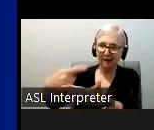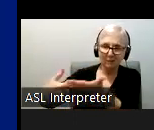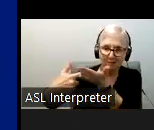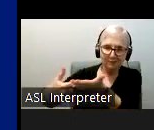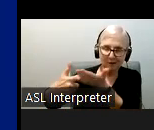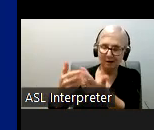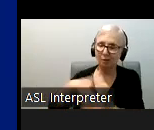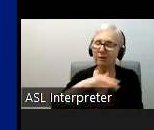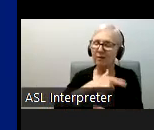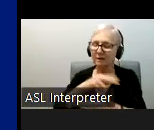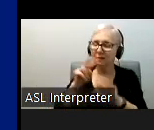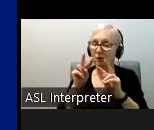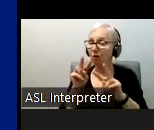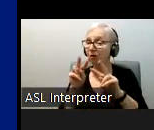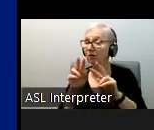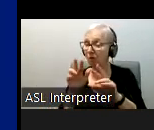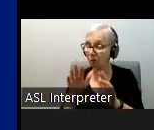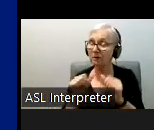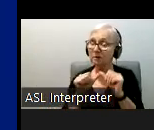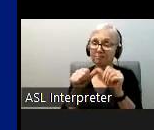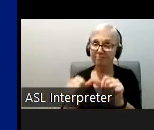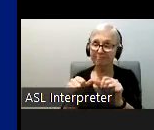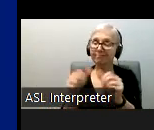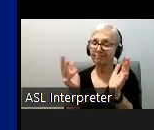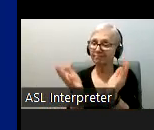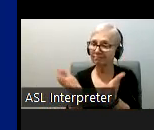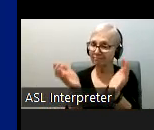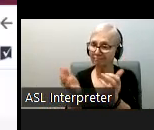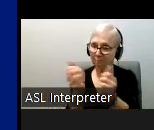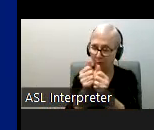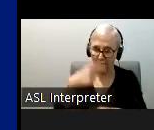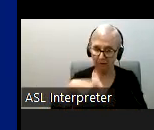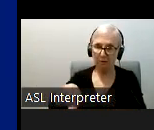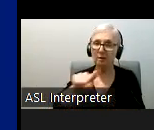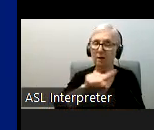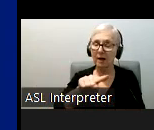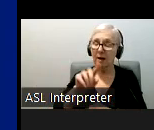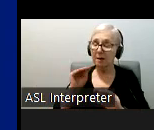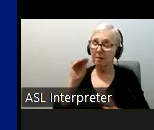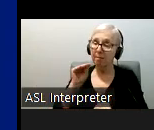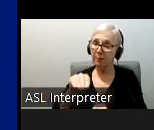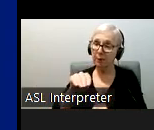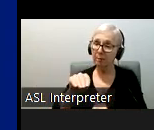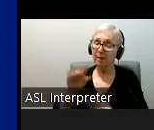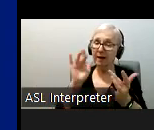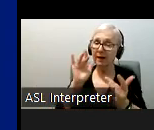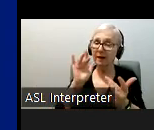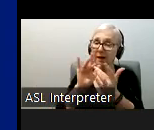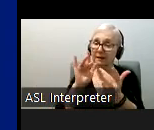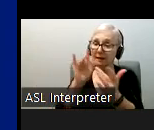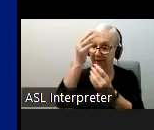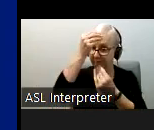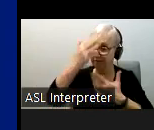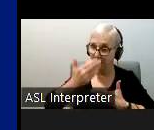and look forward to continuing to do them. I did put my contact information in the chat, and just to be clear